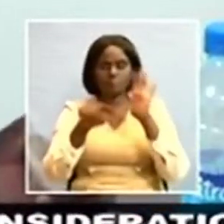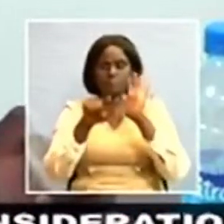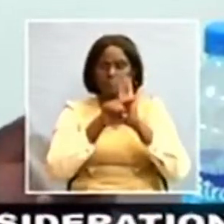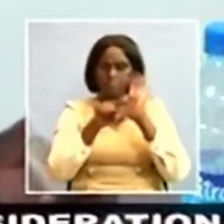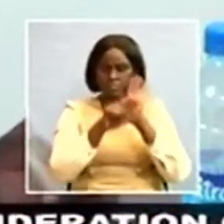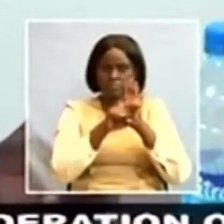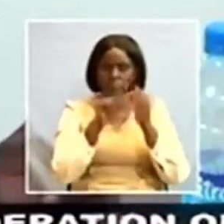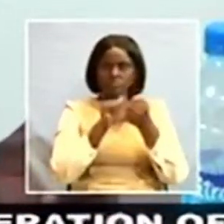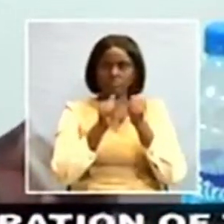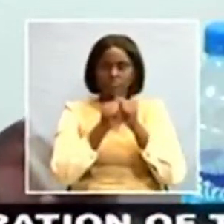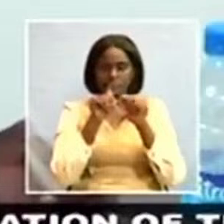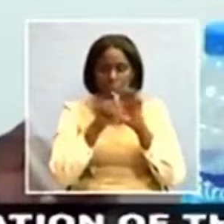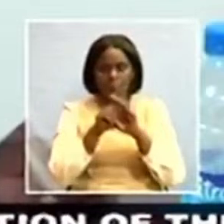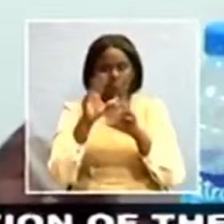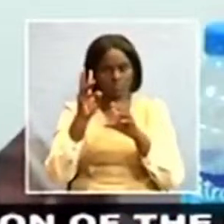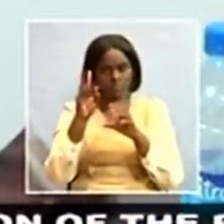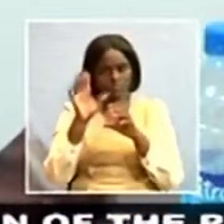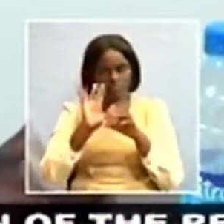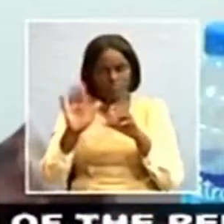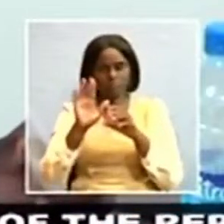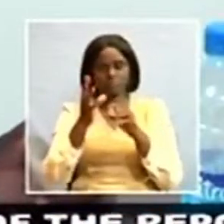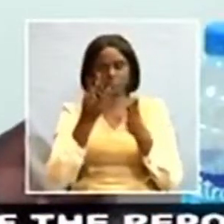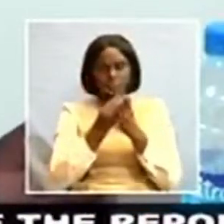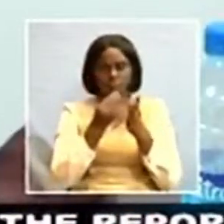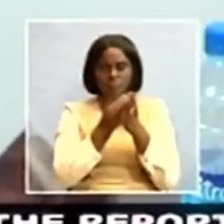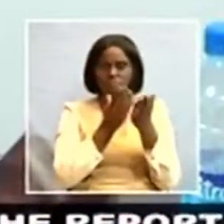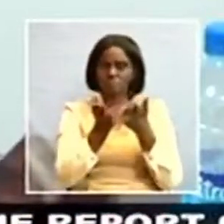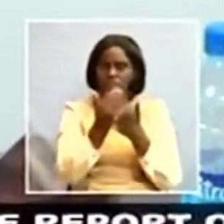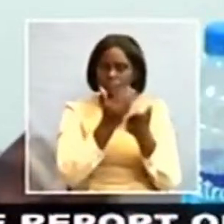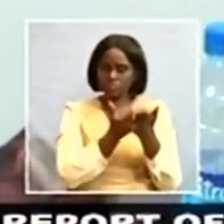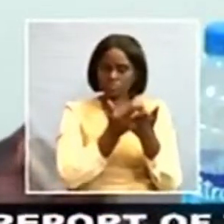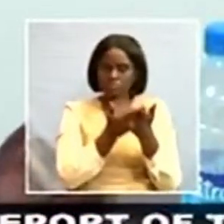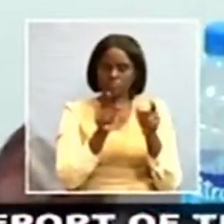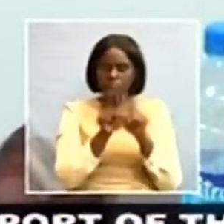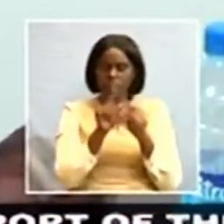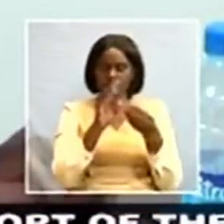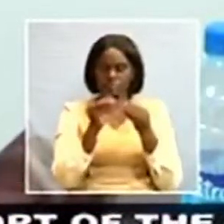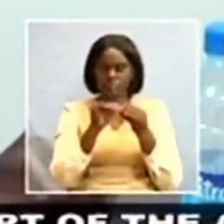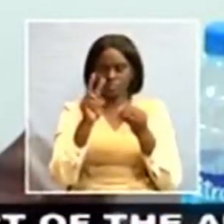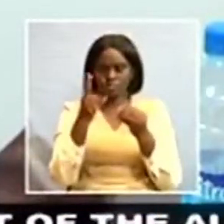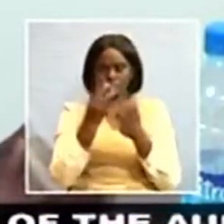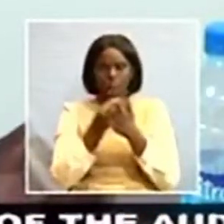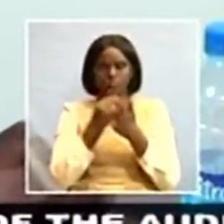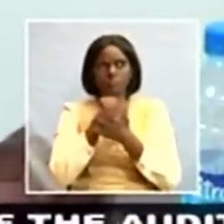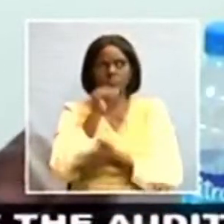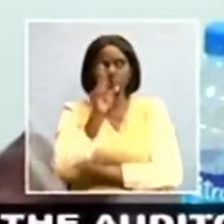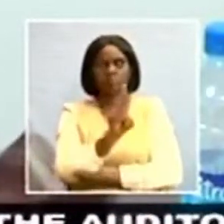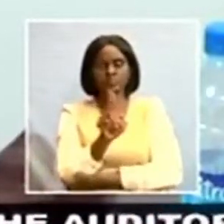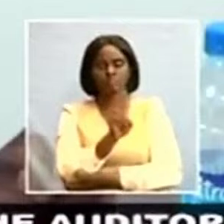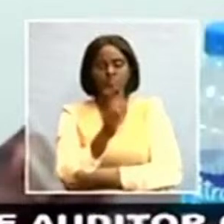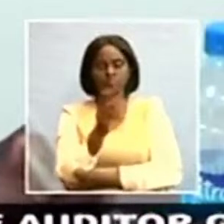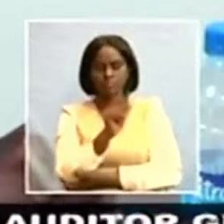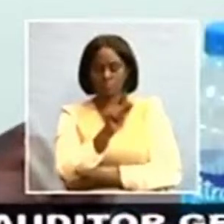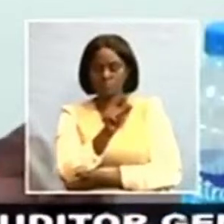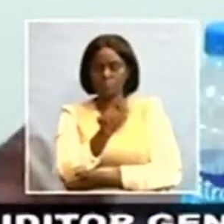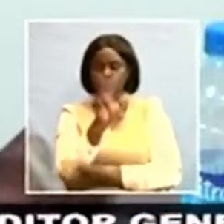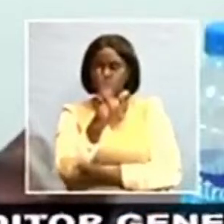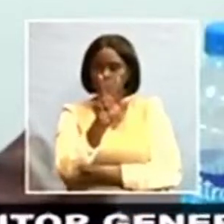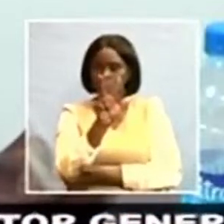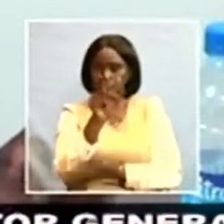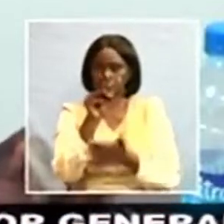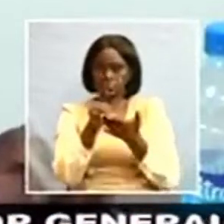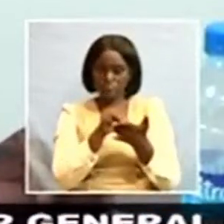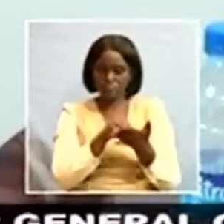variances in 6 of the 8 revenue streams. Number two, unspent funds of